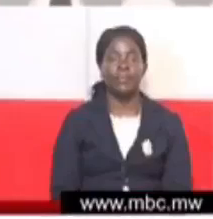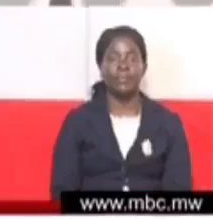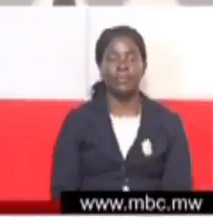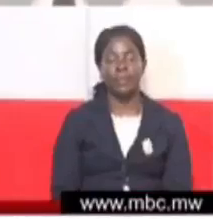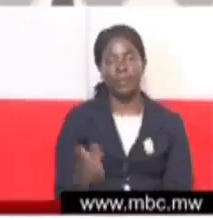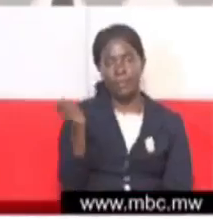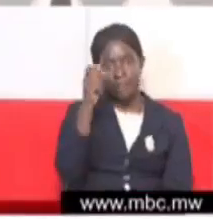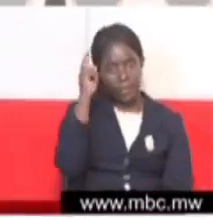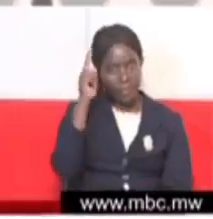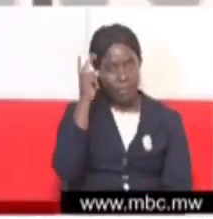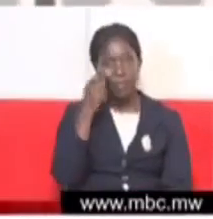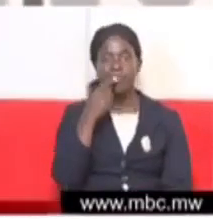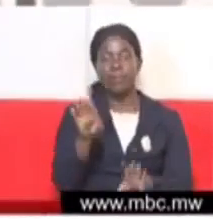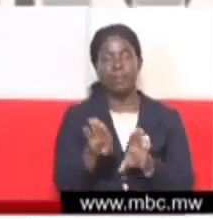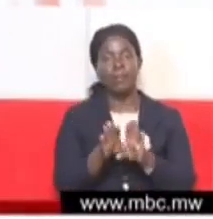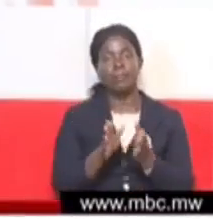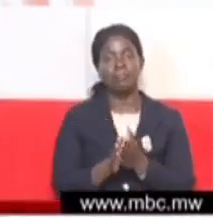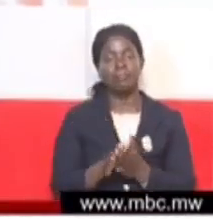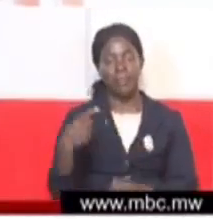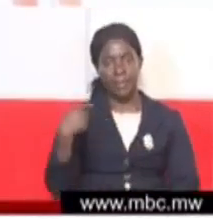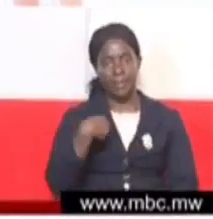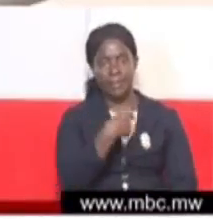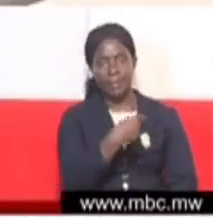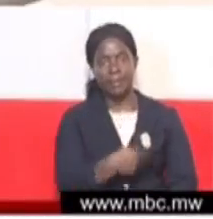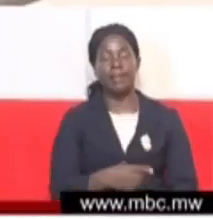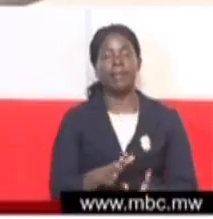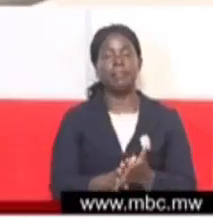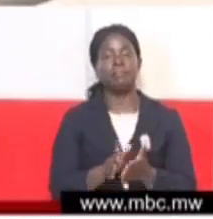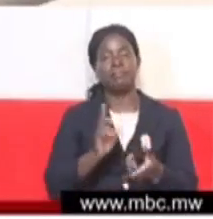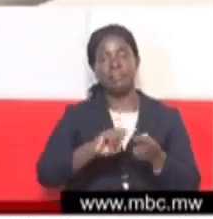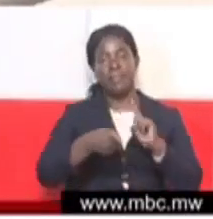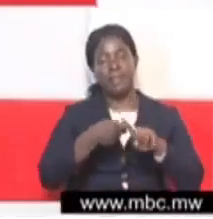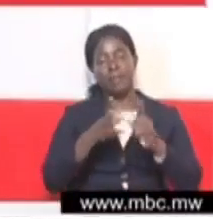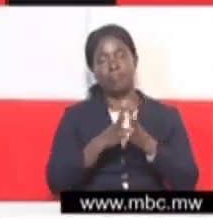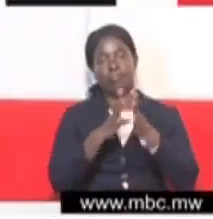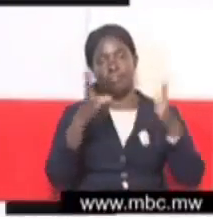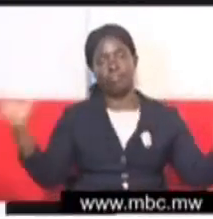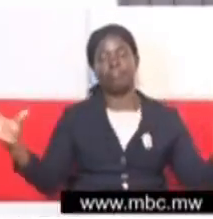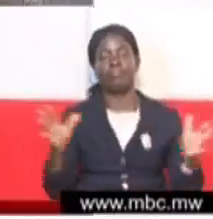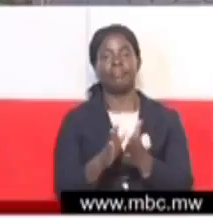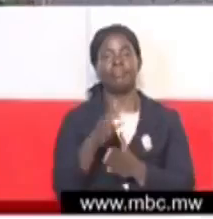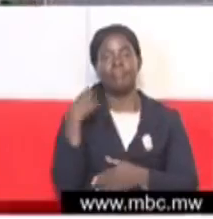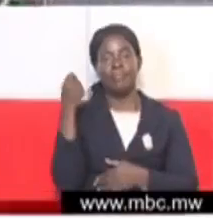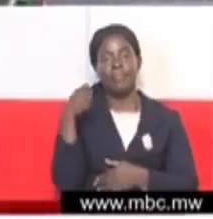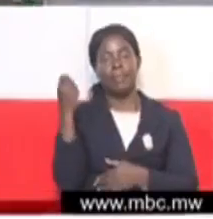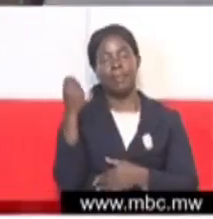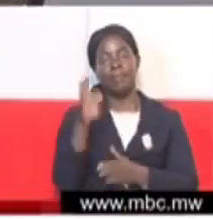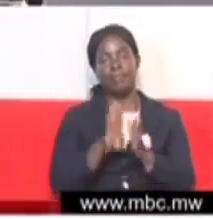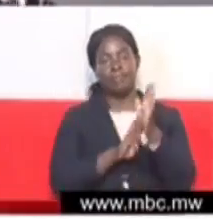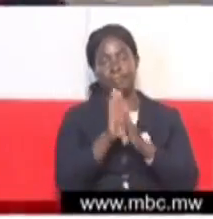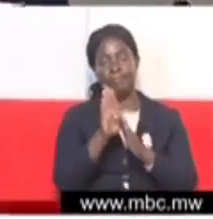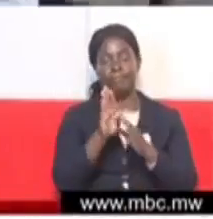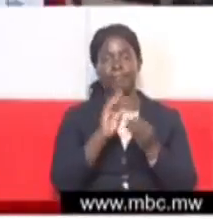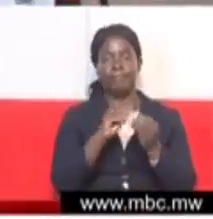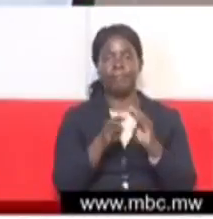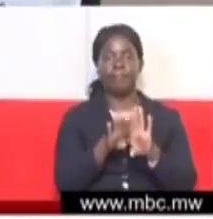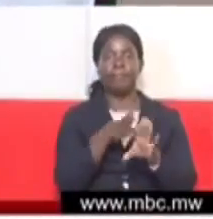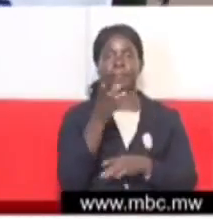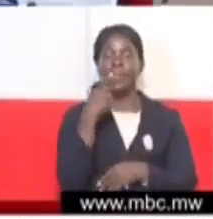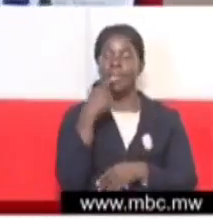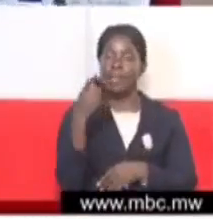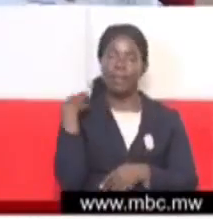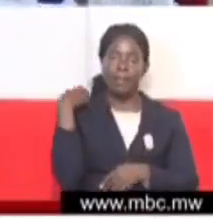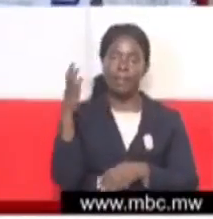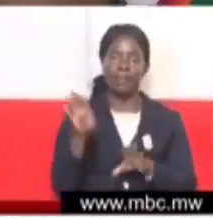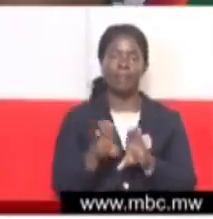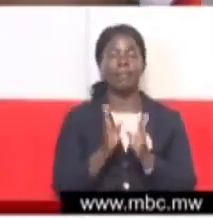President Kabwira says China remains a great partner in Malawi's infrastructure development. Government describes the tourism street